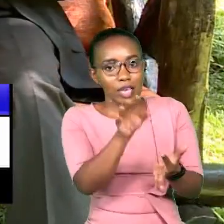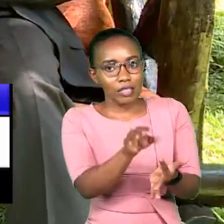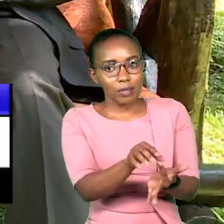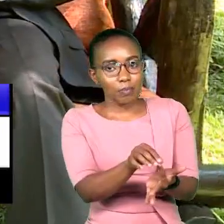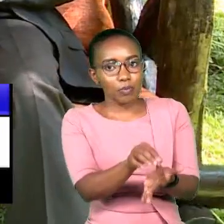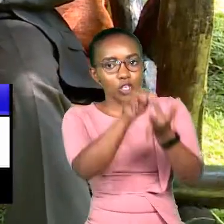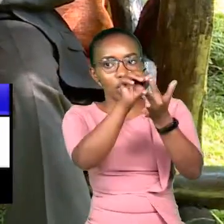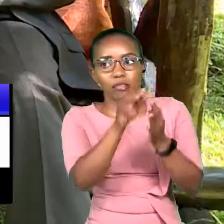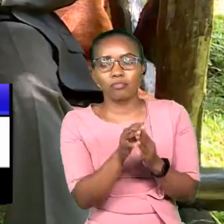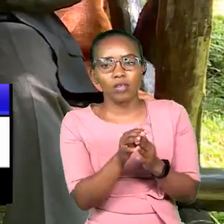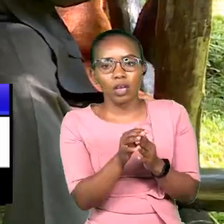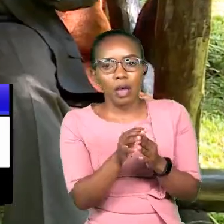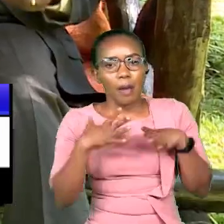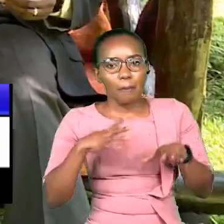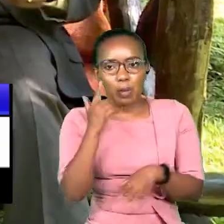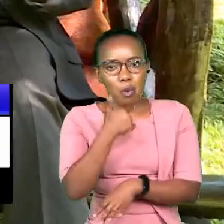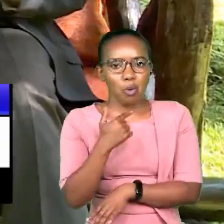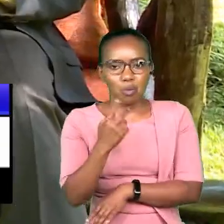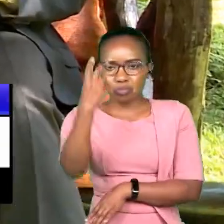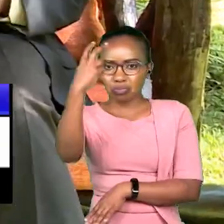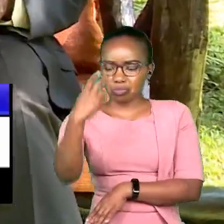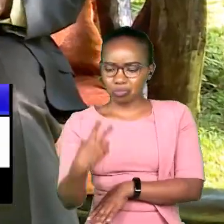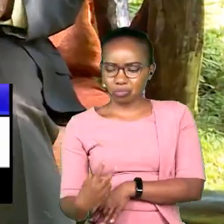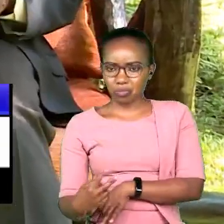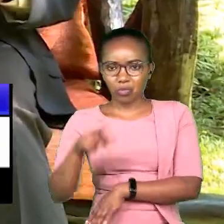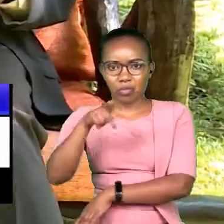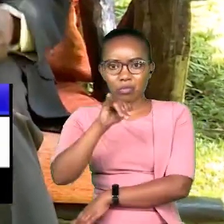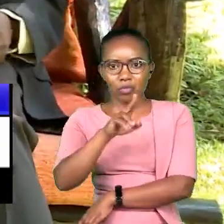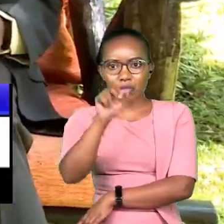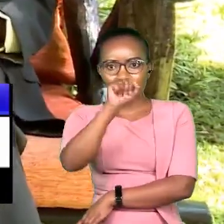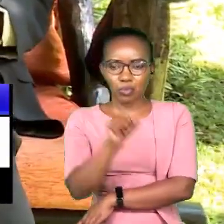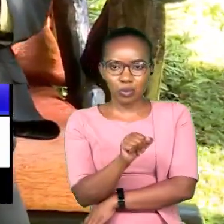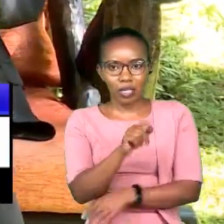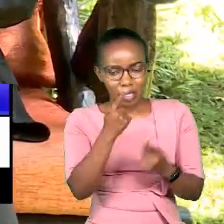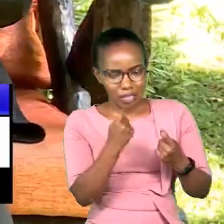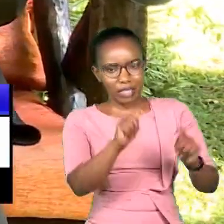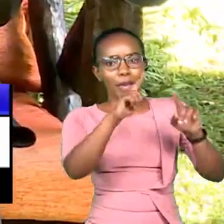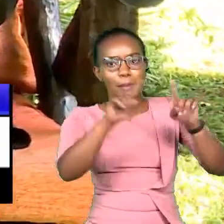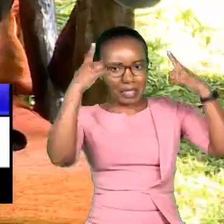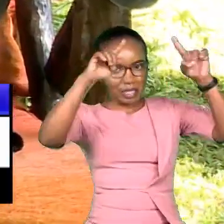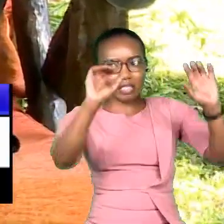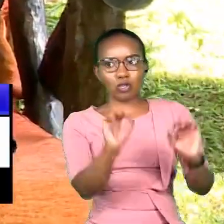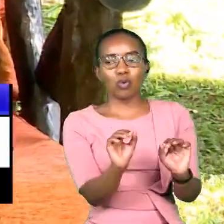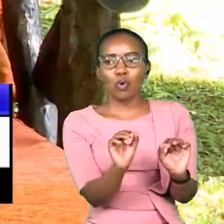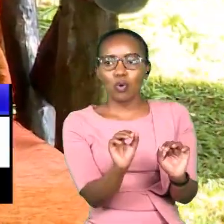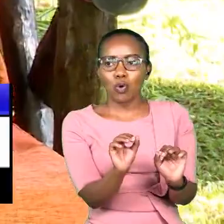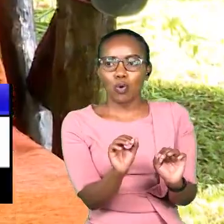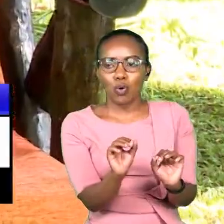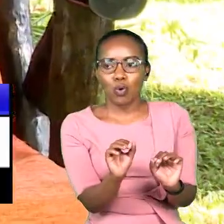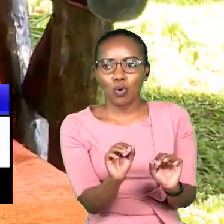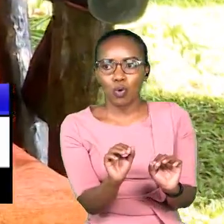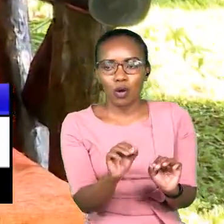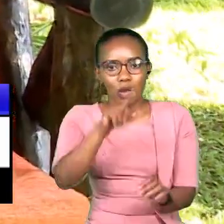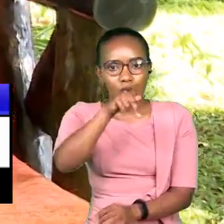turn to someone like me and say, Pius Muiru tried and did not make it. You see, they give